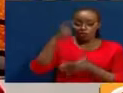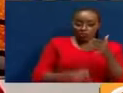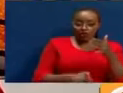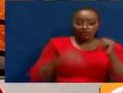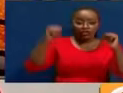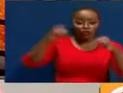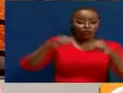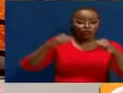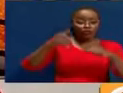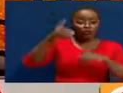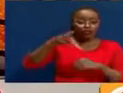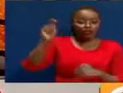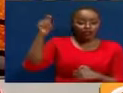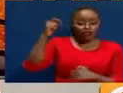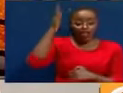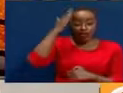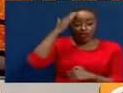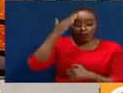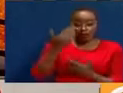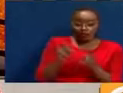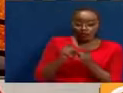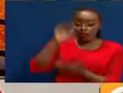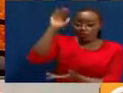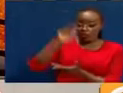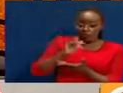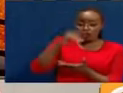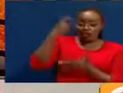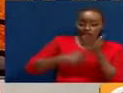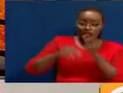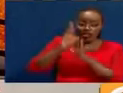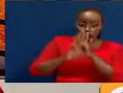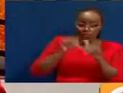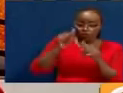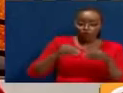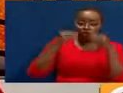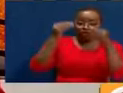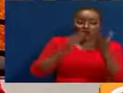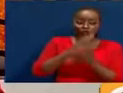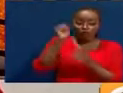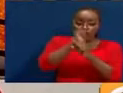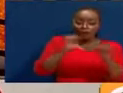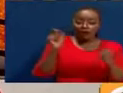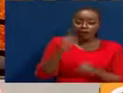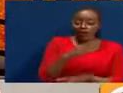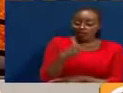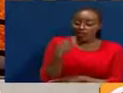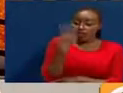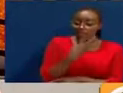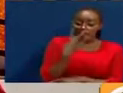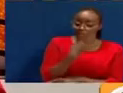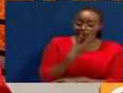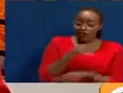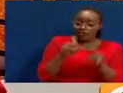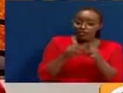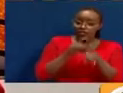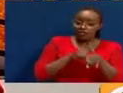actually possible in Kenya. Remember the raft of tax measures that were issued by the president in April? The reasoning at the